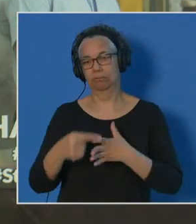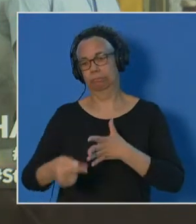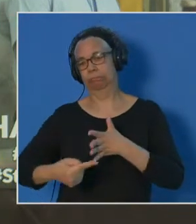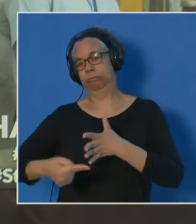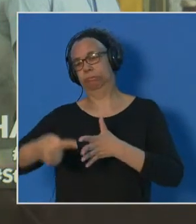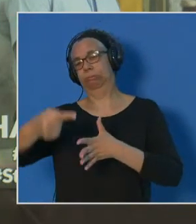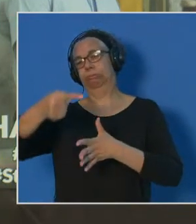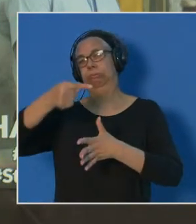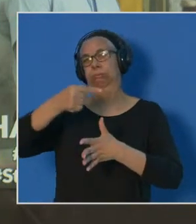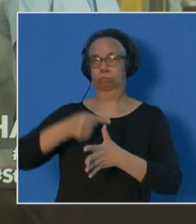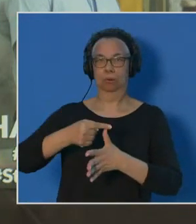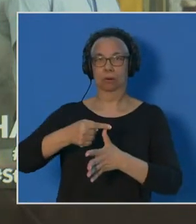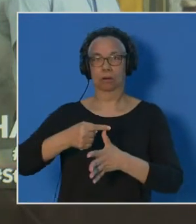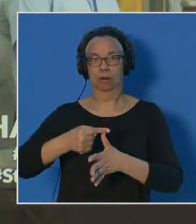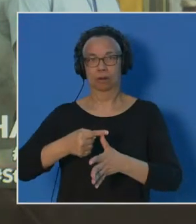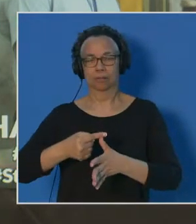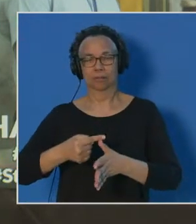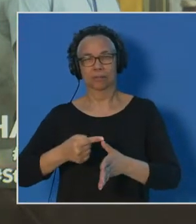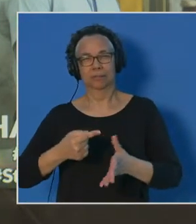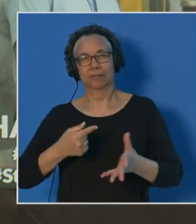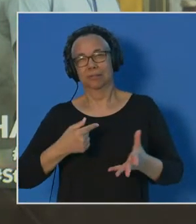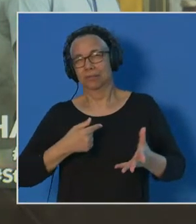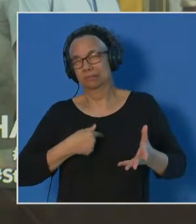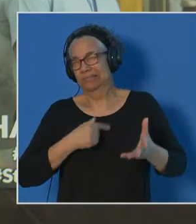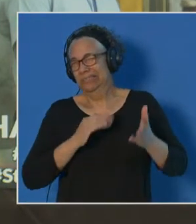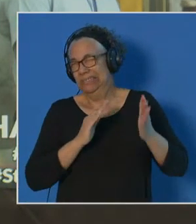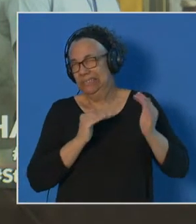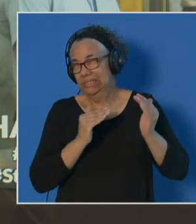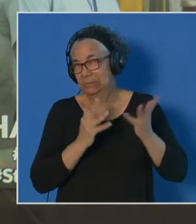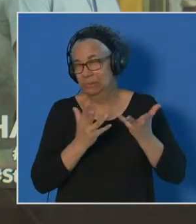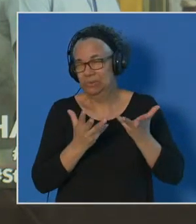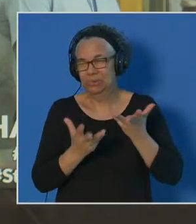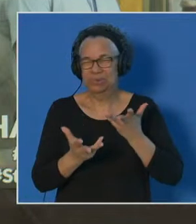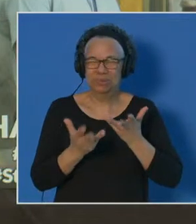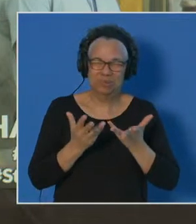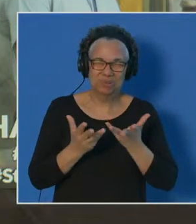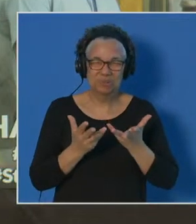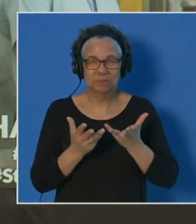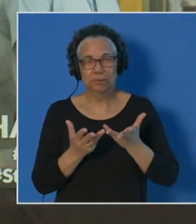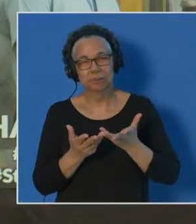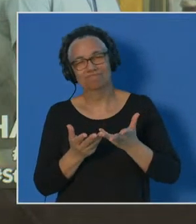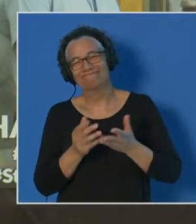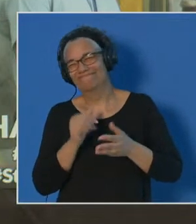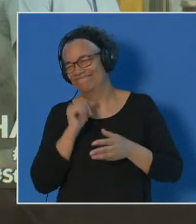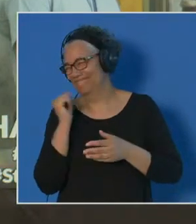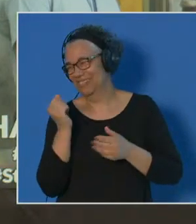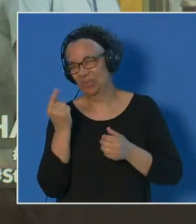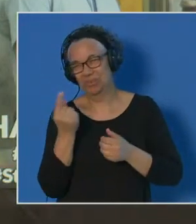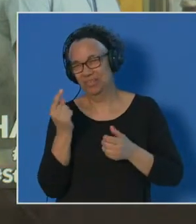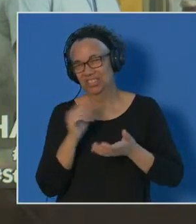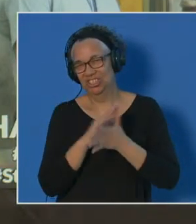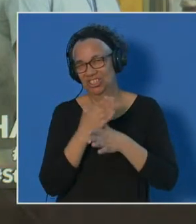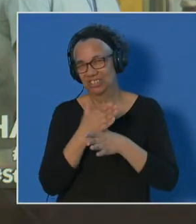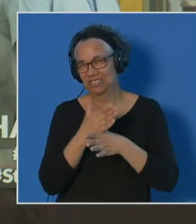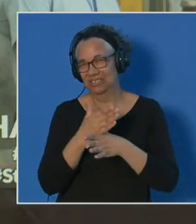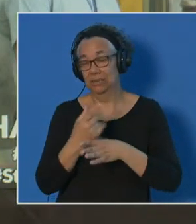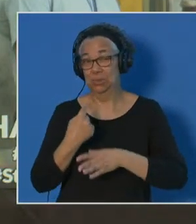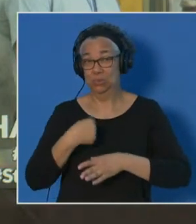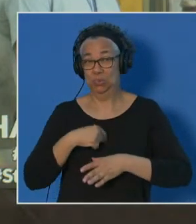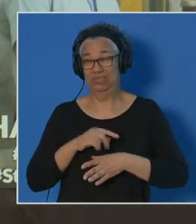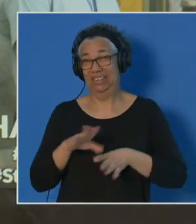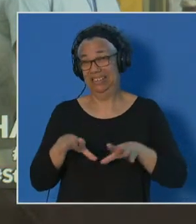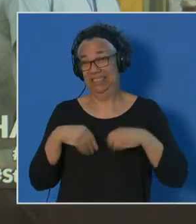optimism is not actually shared. We have taken, and I will just lay it bare, a calculated